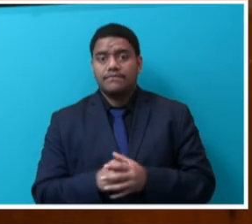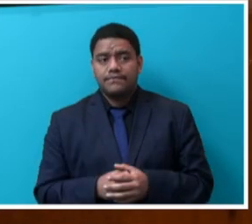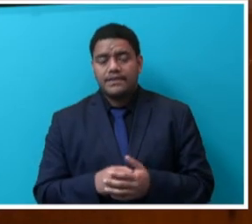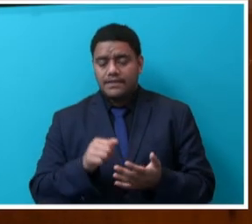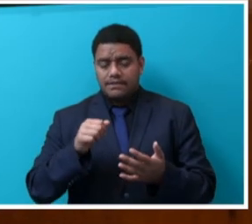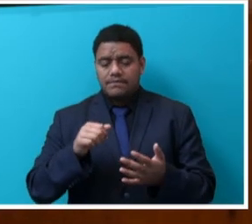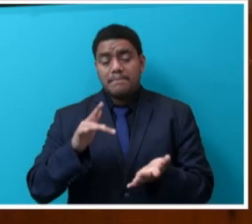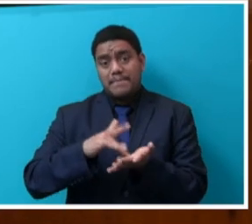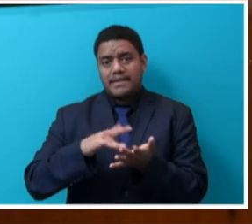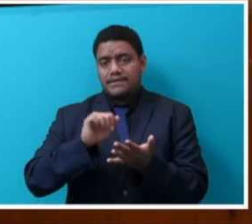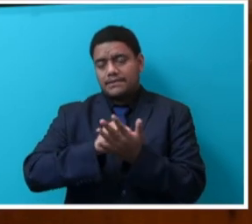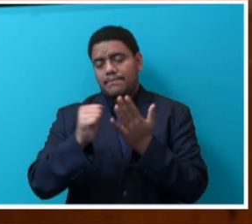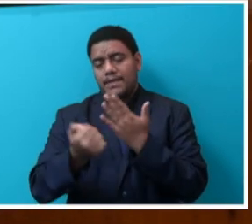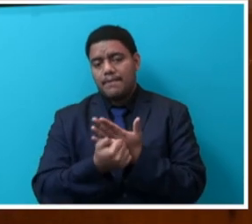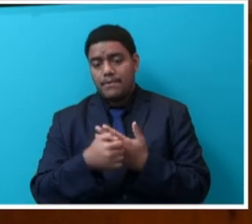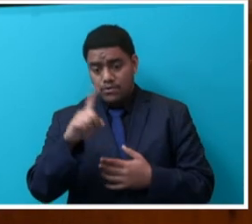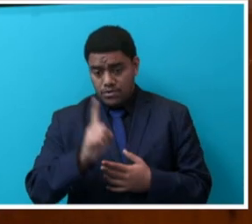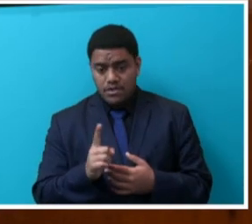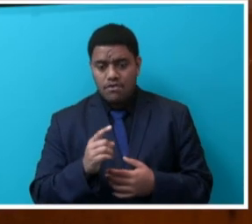mid-September. To date, over